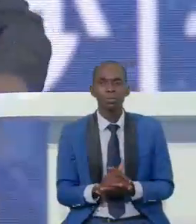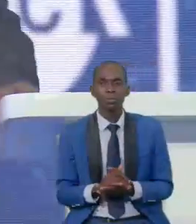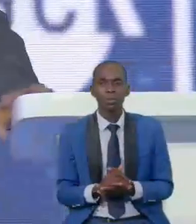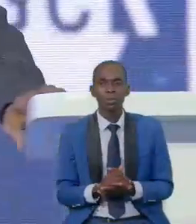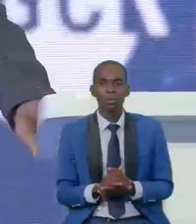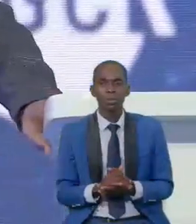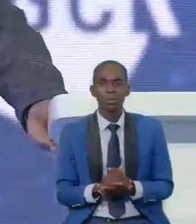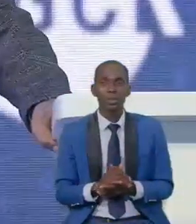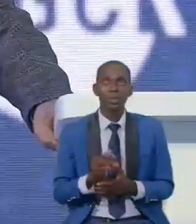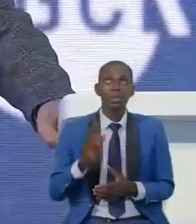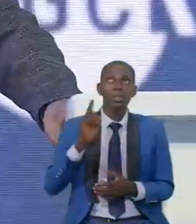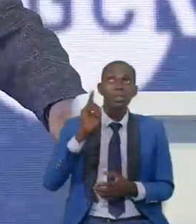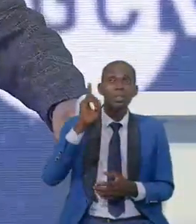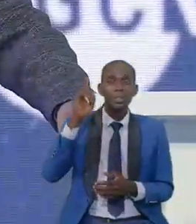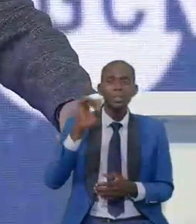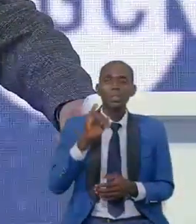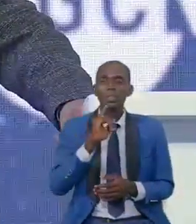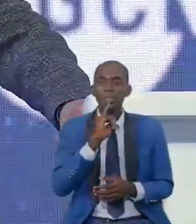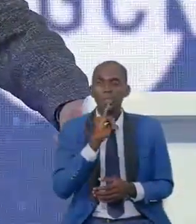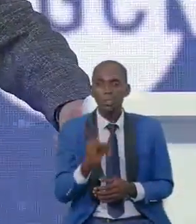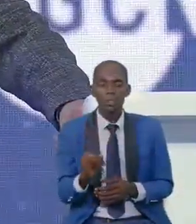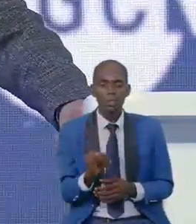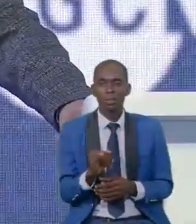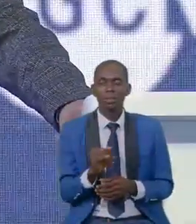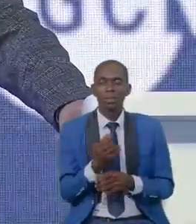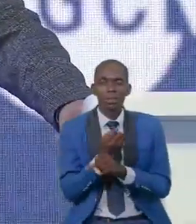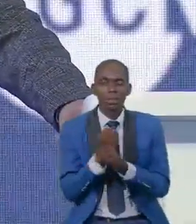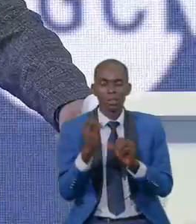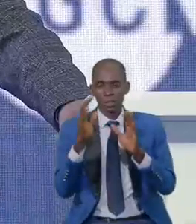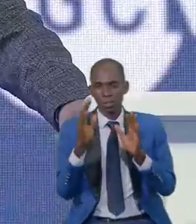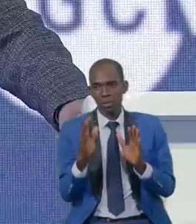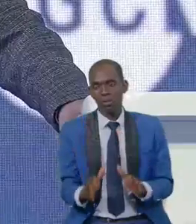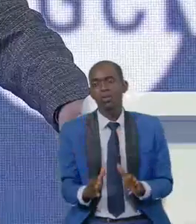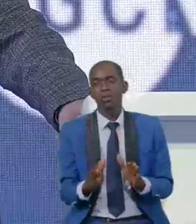He's just and is the justifier.